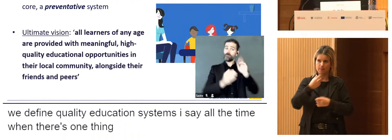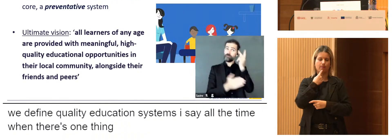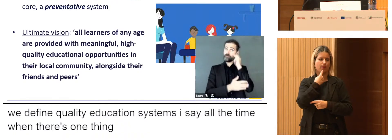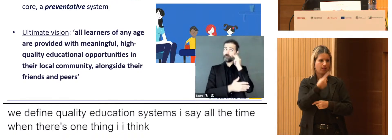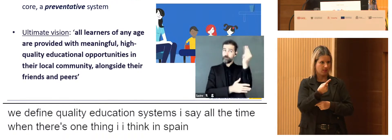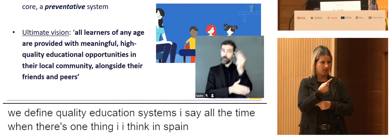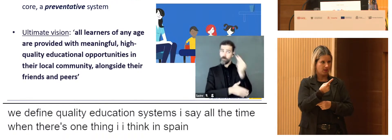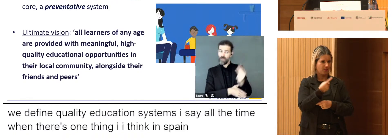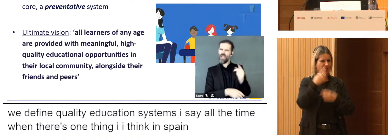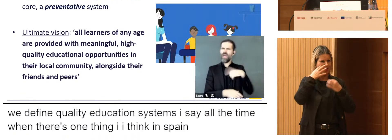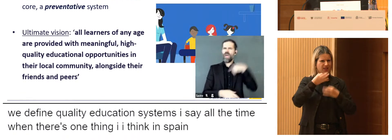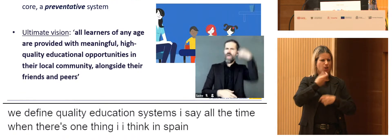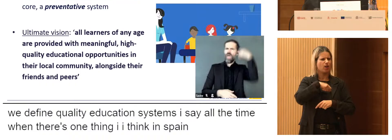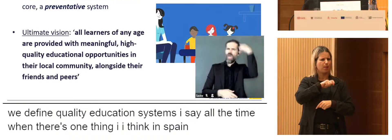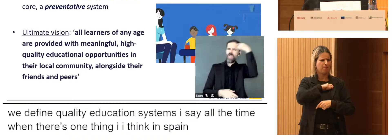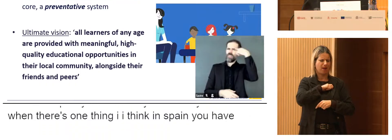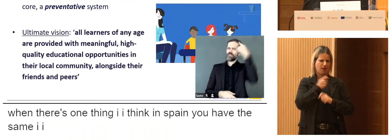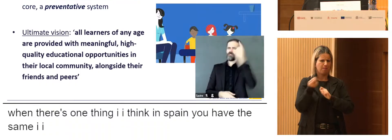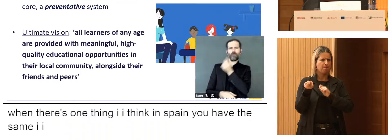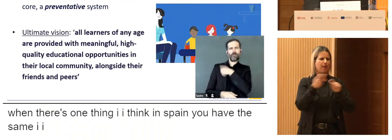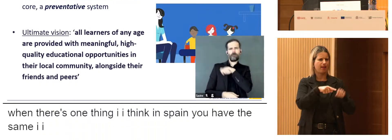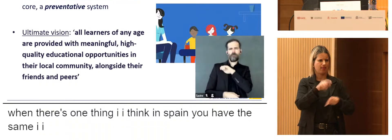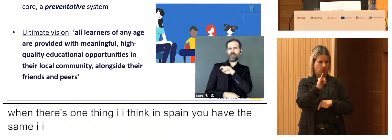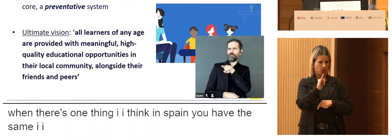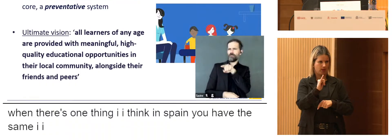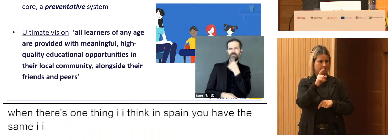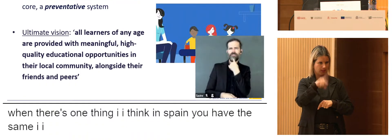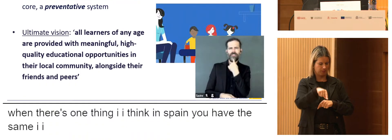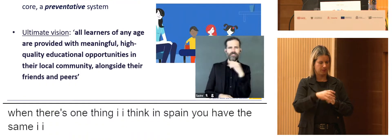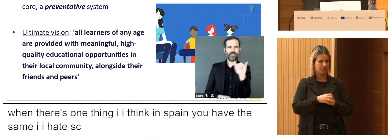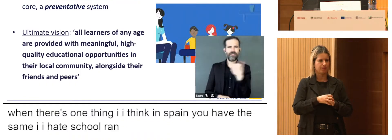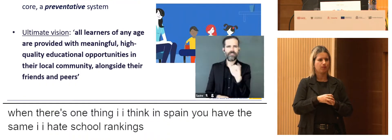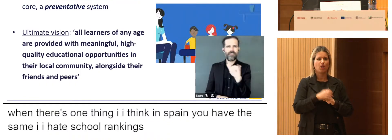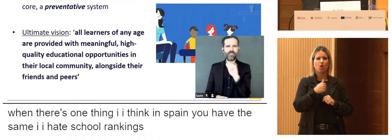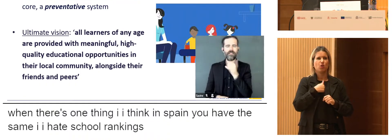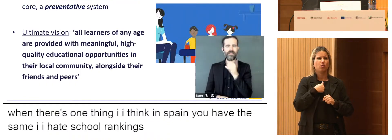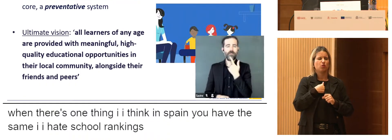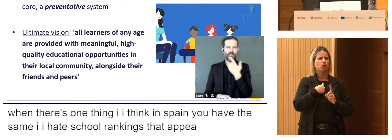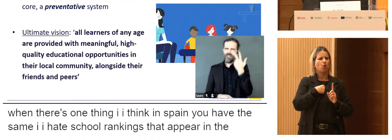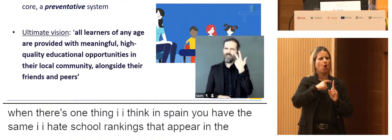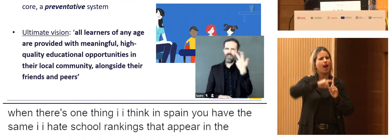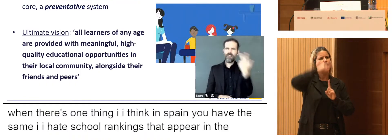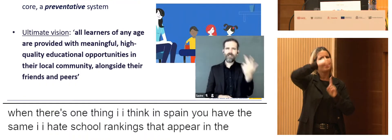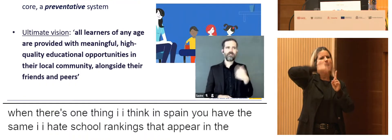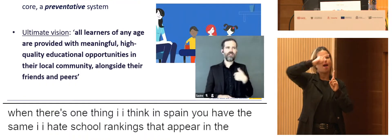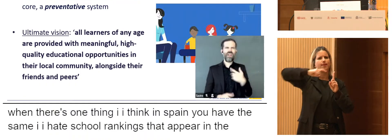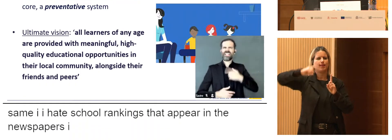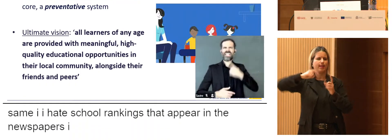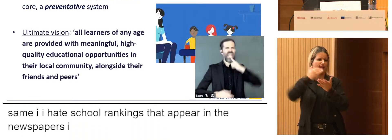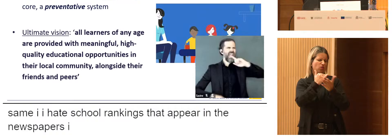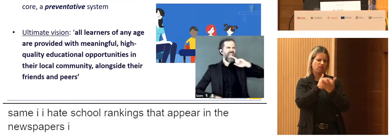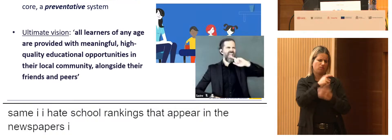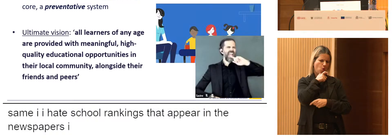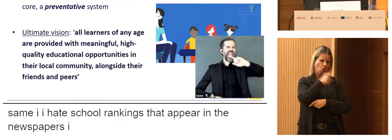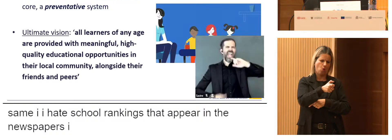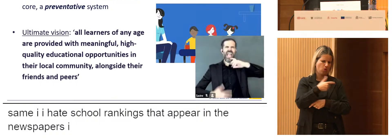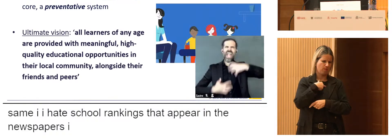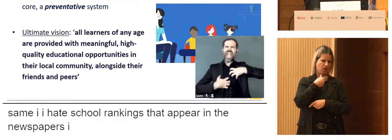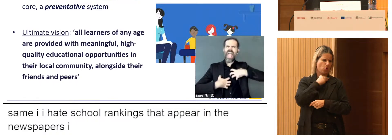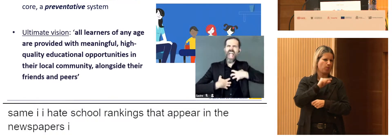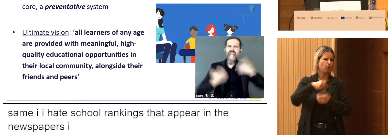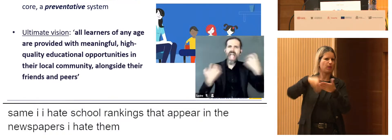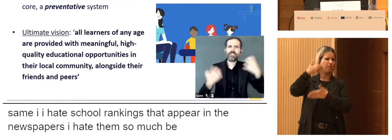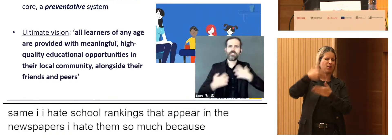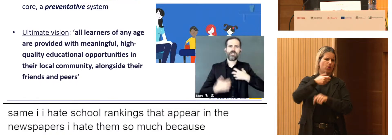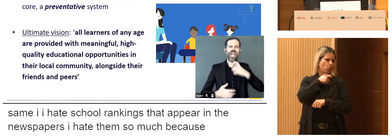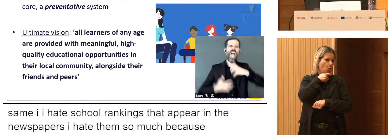have the same, I hate school rankings that appear in the newspapers. I hate them so much because they are